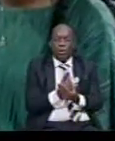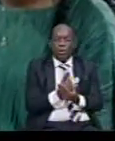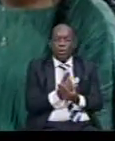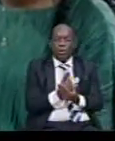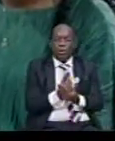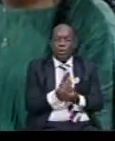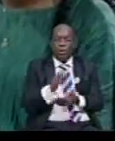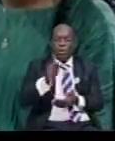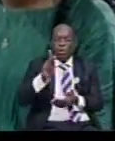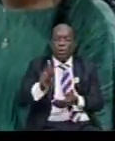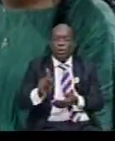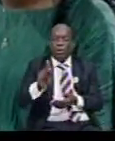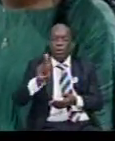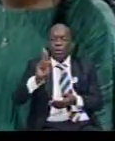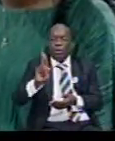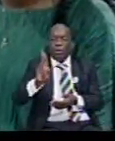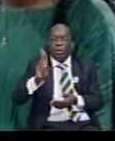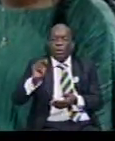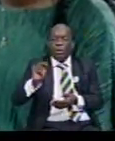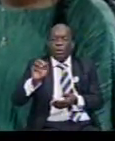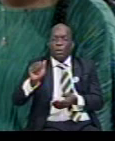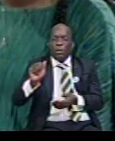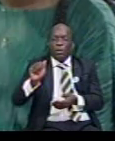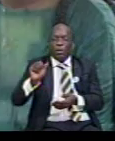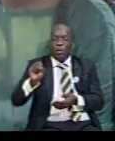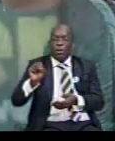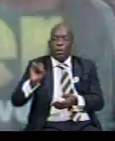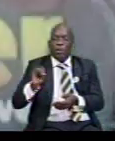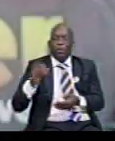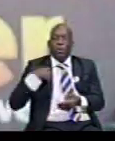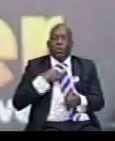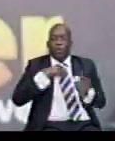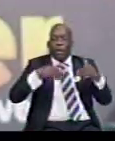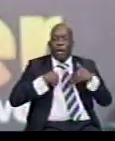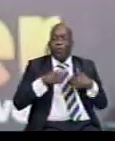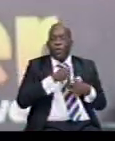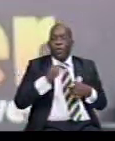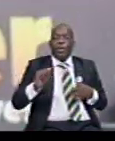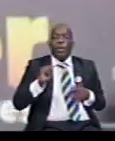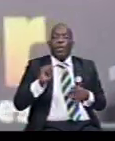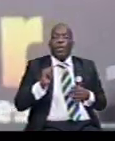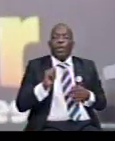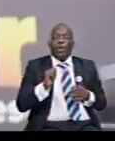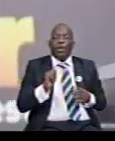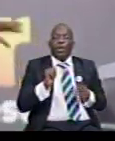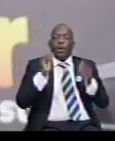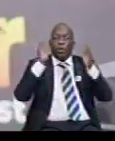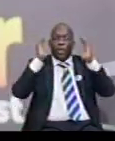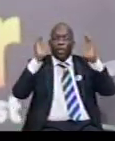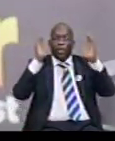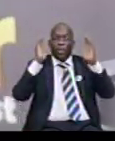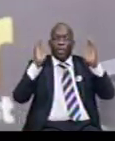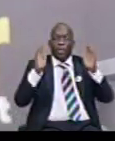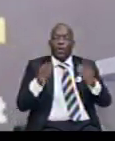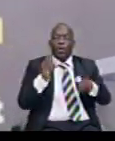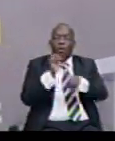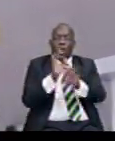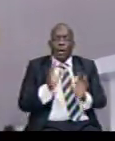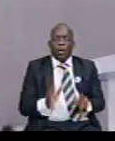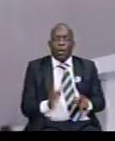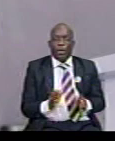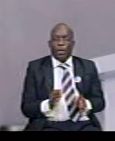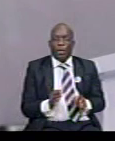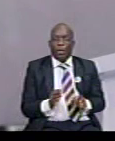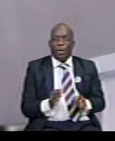Ekomasi, some years ago, we had one of our dedicated workers, and he was nailing something and